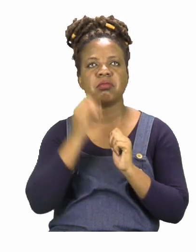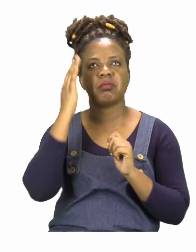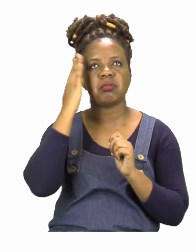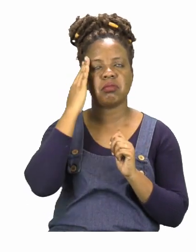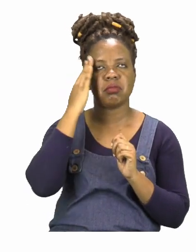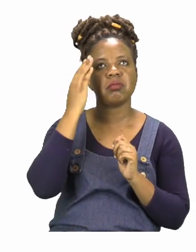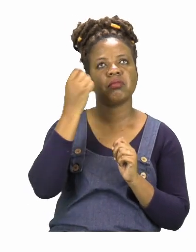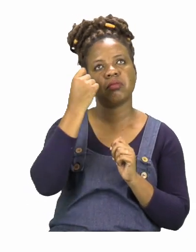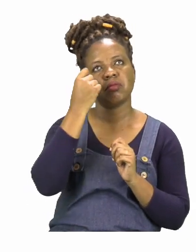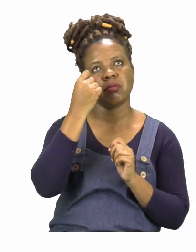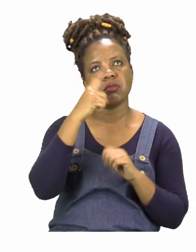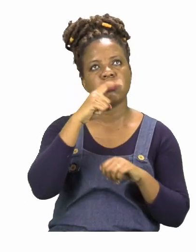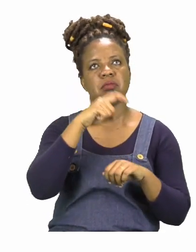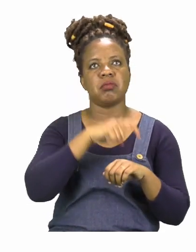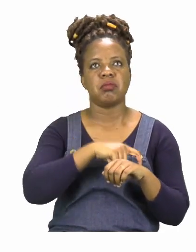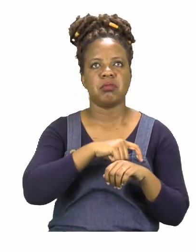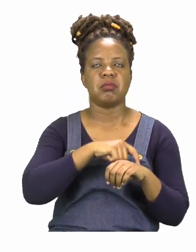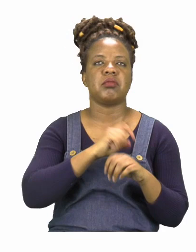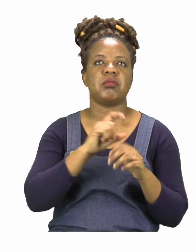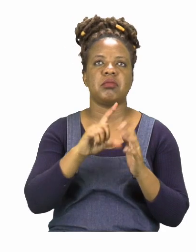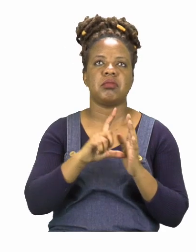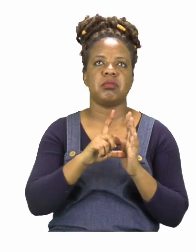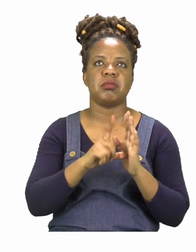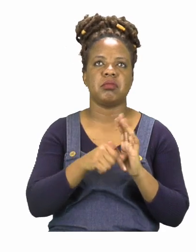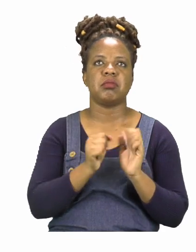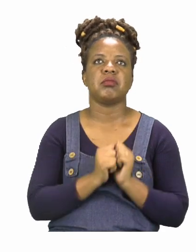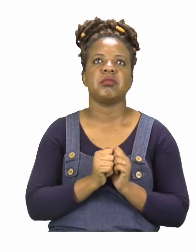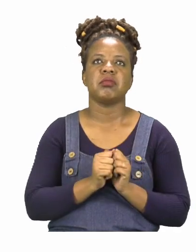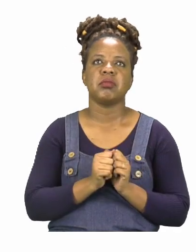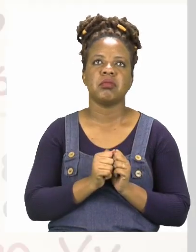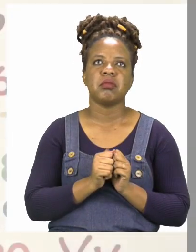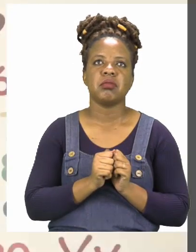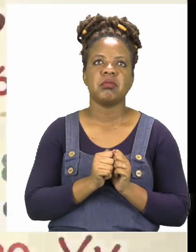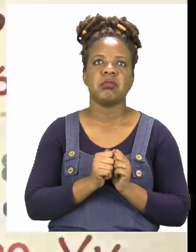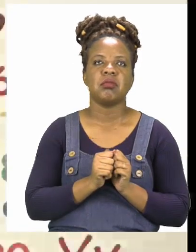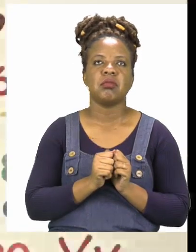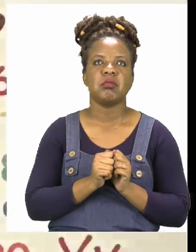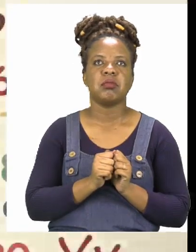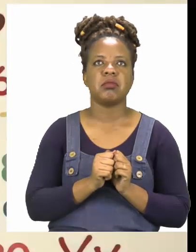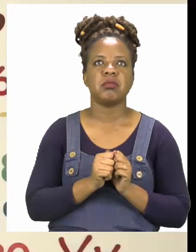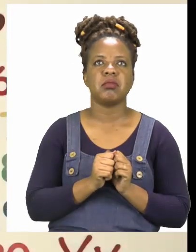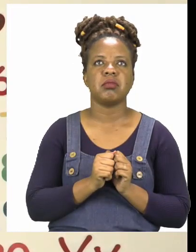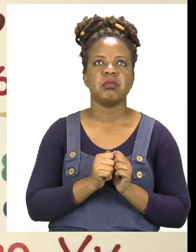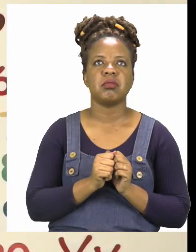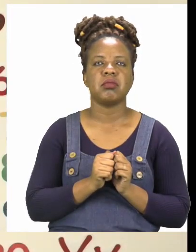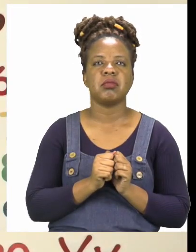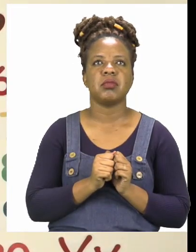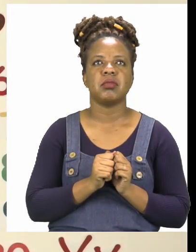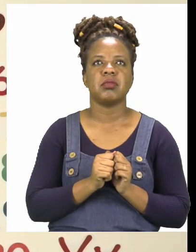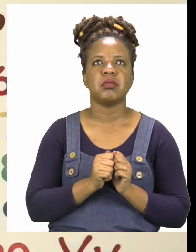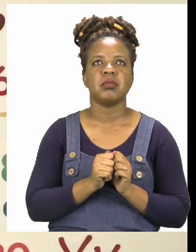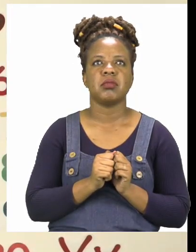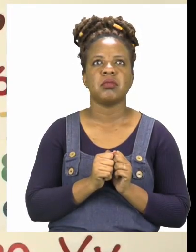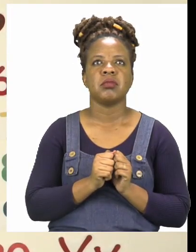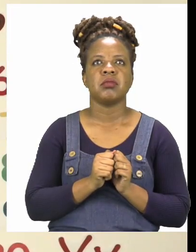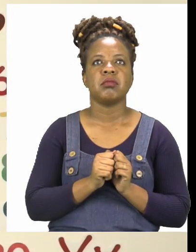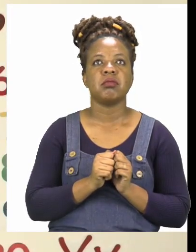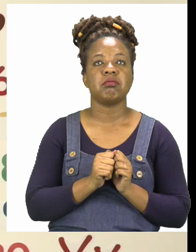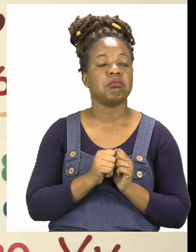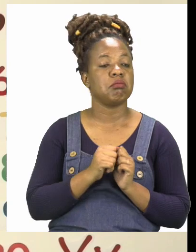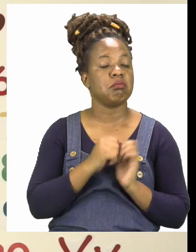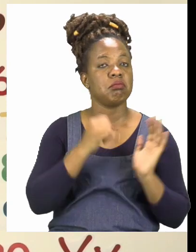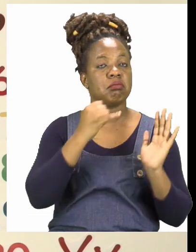clock and the different parts. Let's take a look at the board. Now, as you can see, I also have a